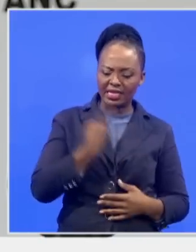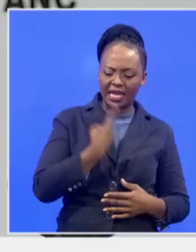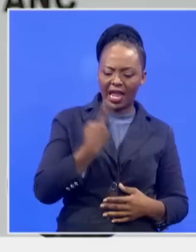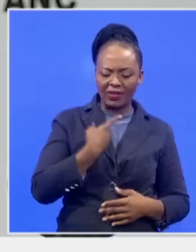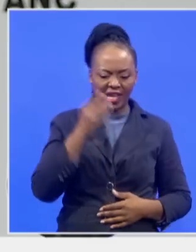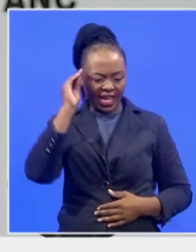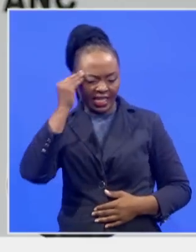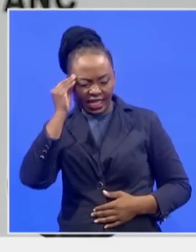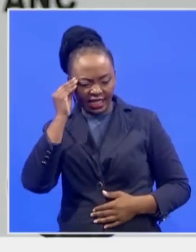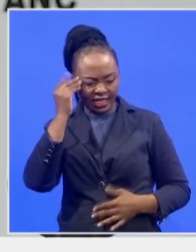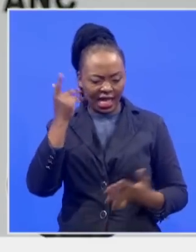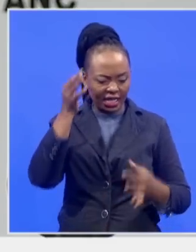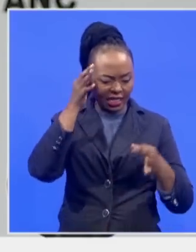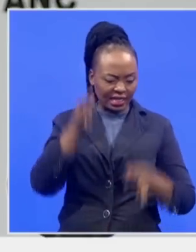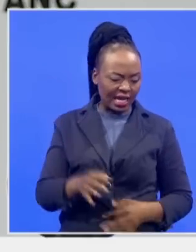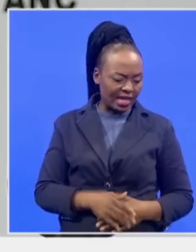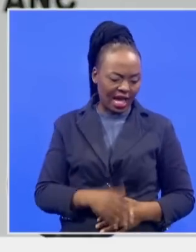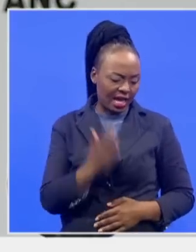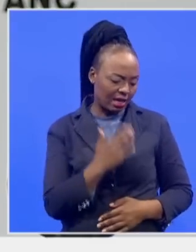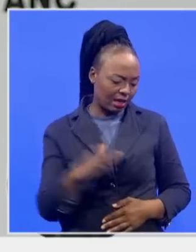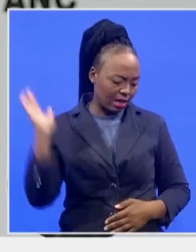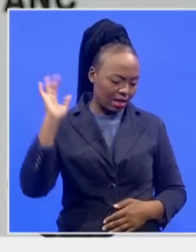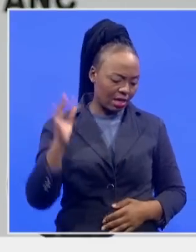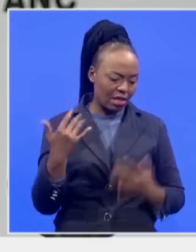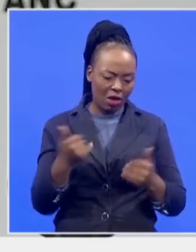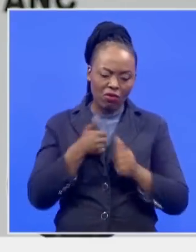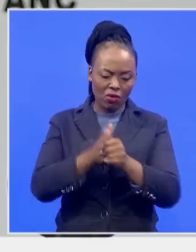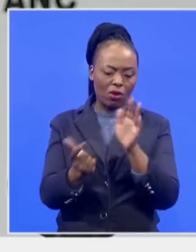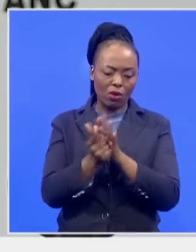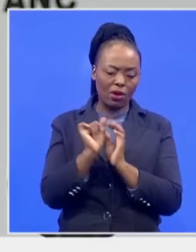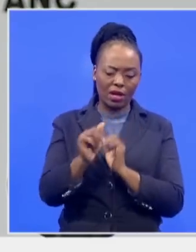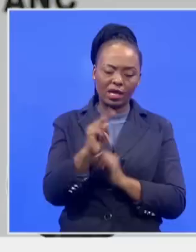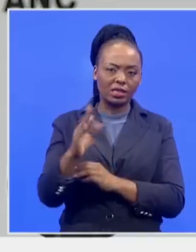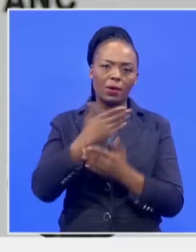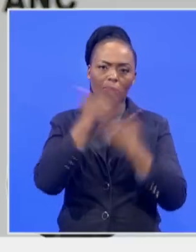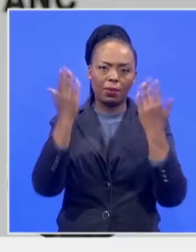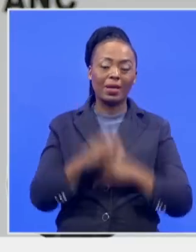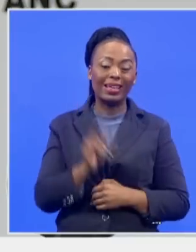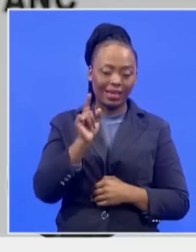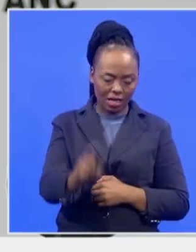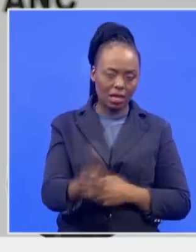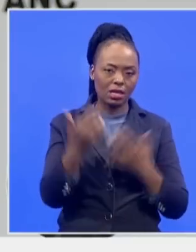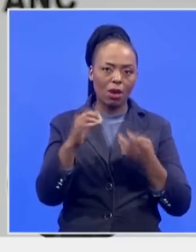have decided to throw that out of the window. So we are dealing with that matter. But I can assure